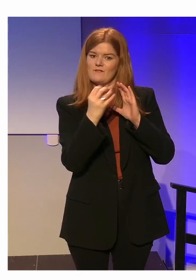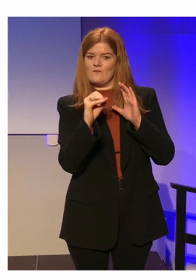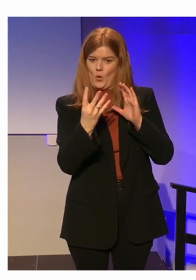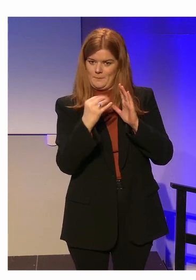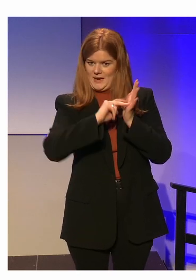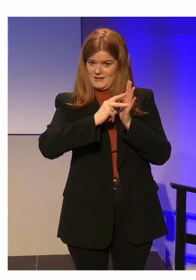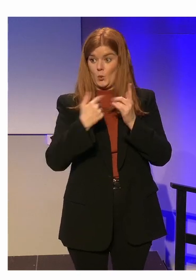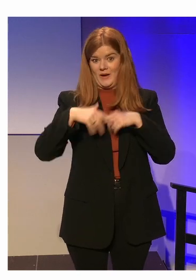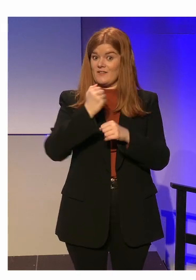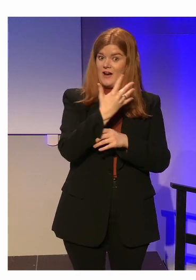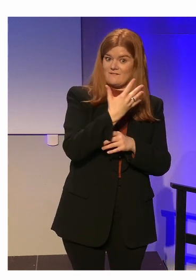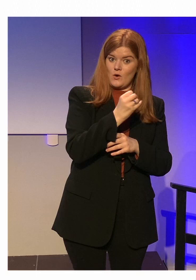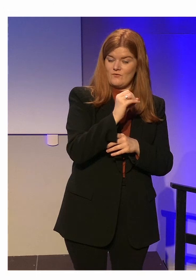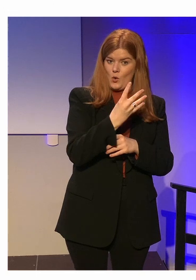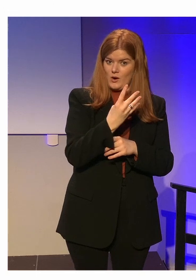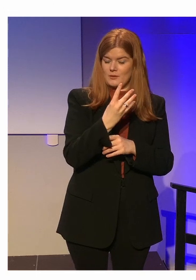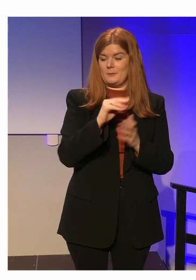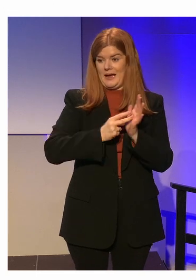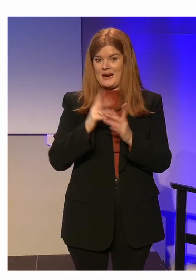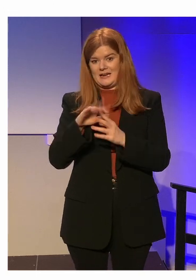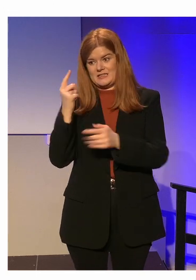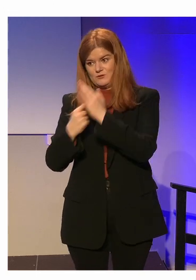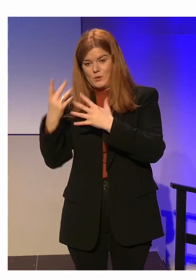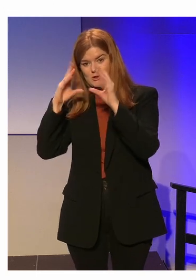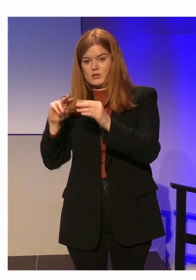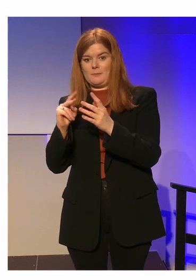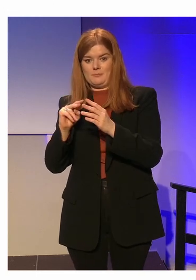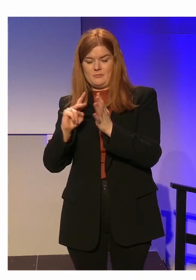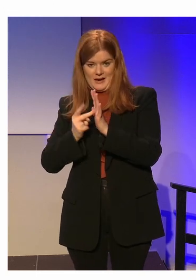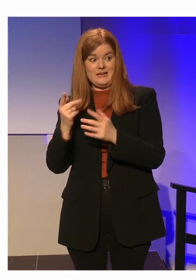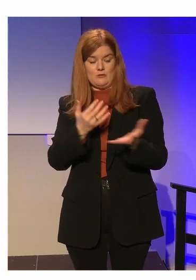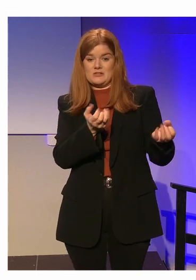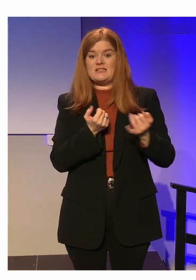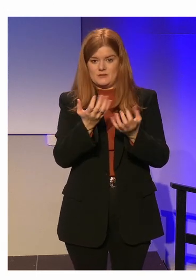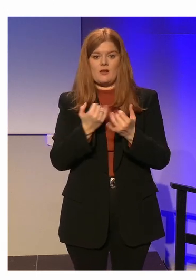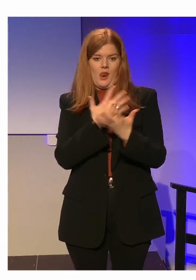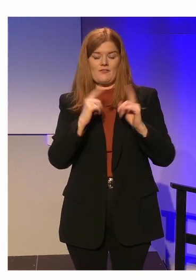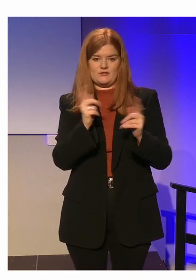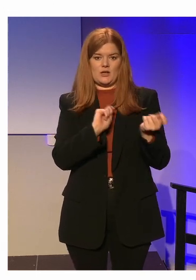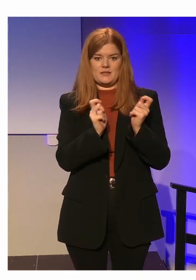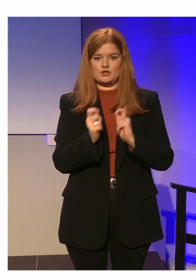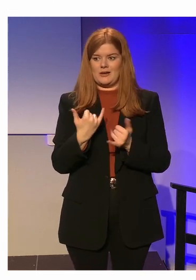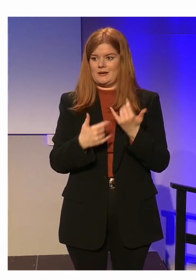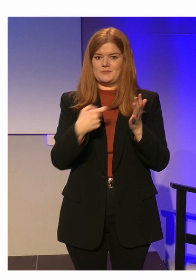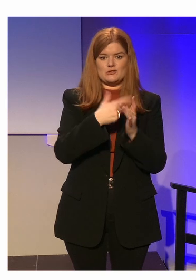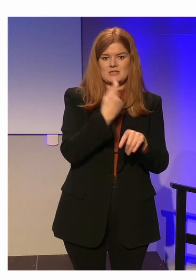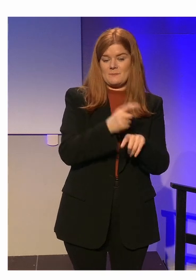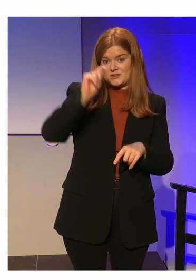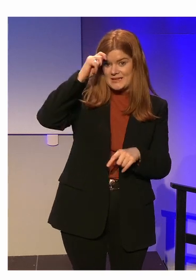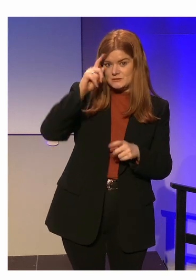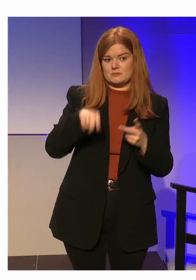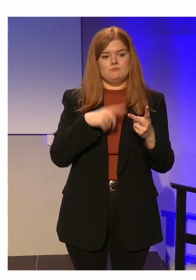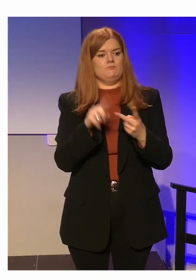a 504 plan and an individual education plan. And he receives several different accommodations, like extra time on